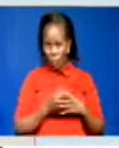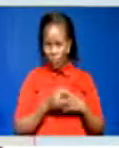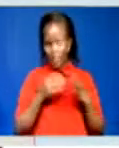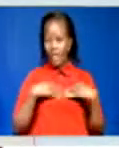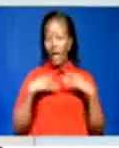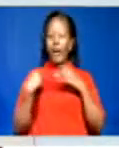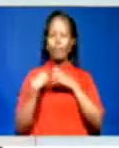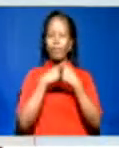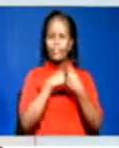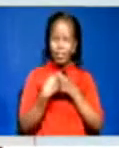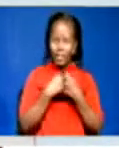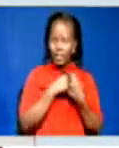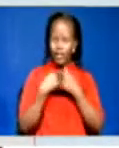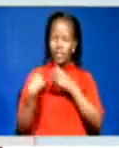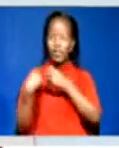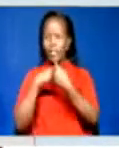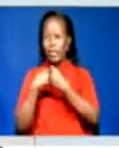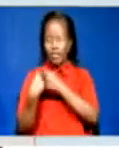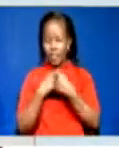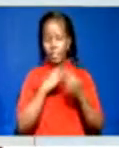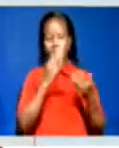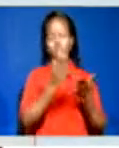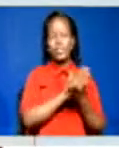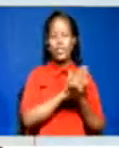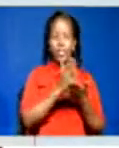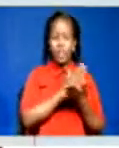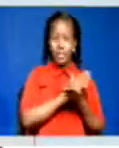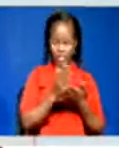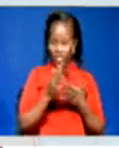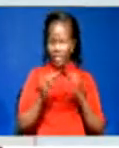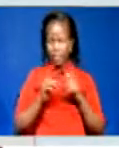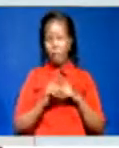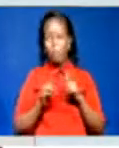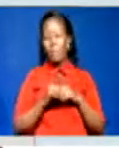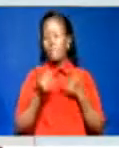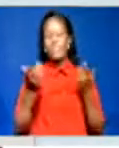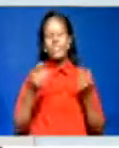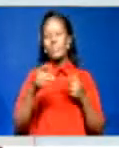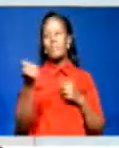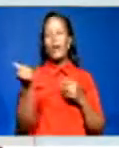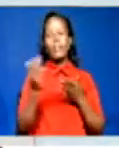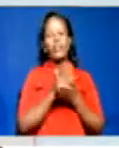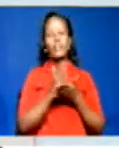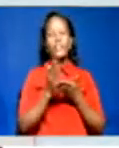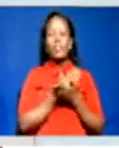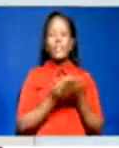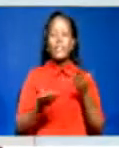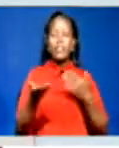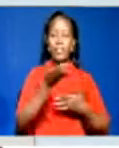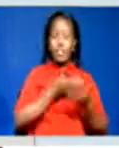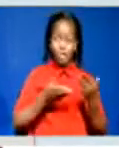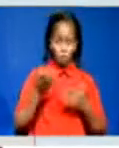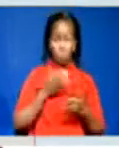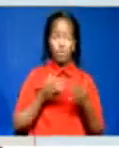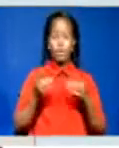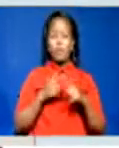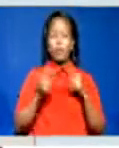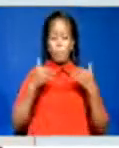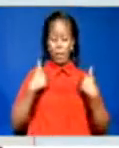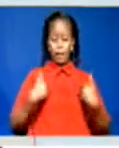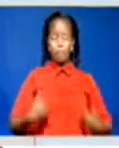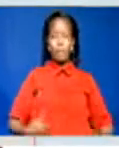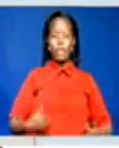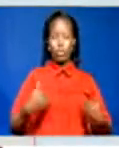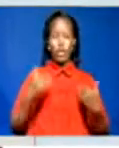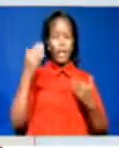challenges in this sector, just like many other sectors in the economy, which I believe personally,